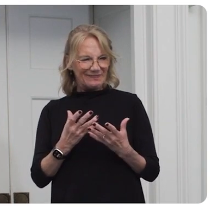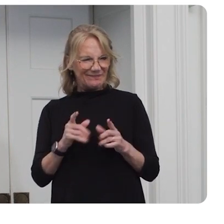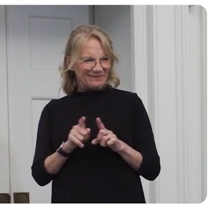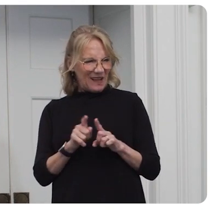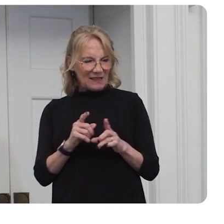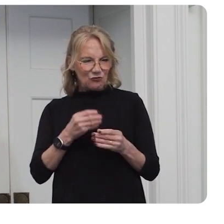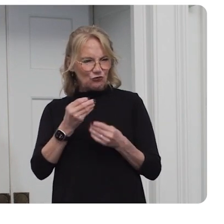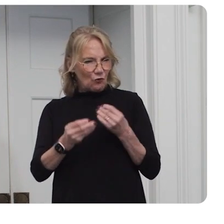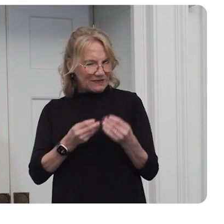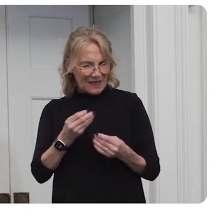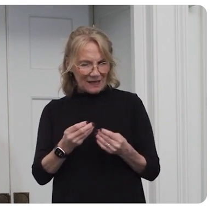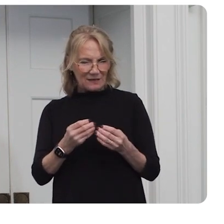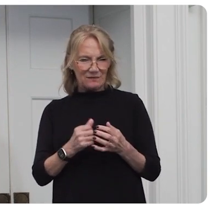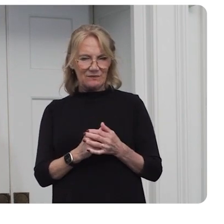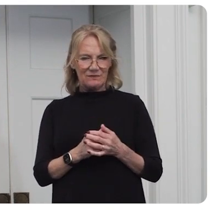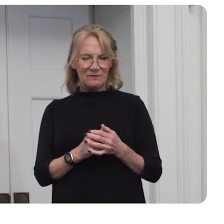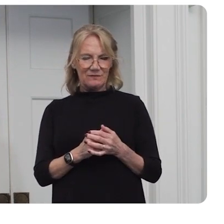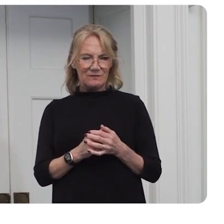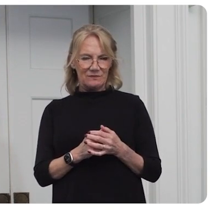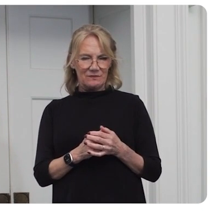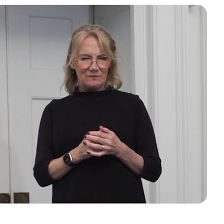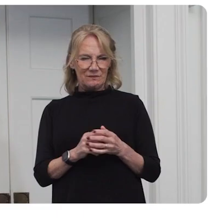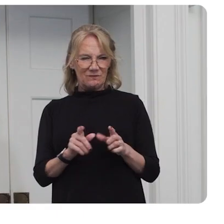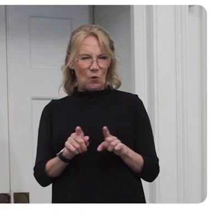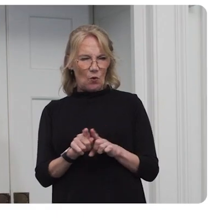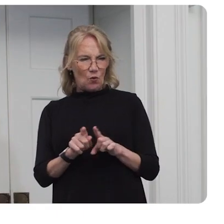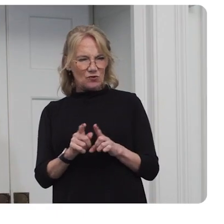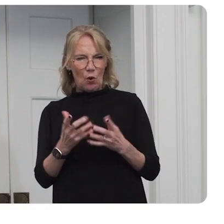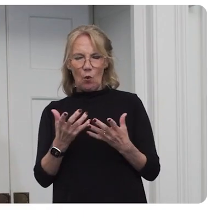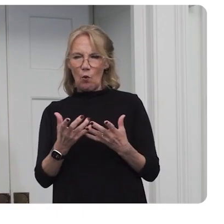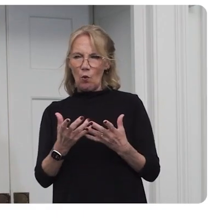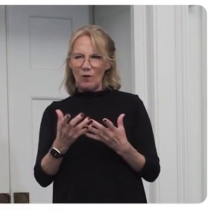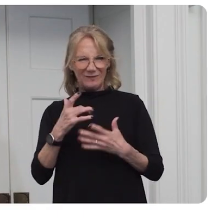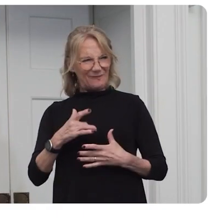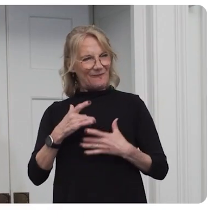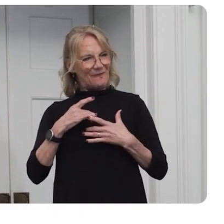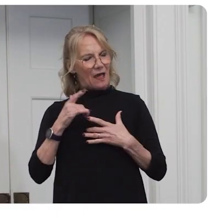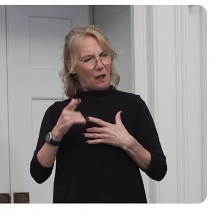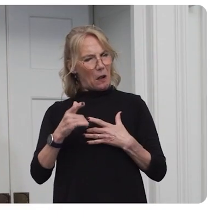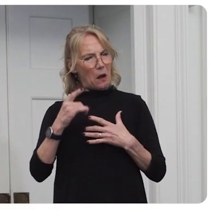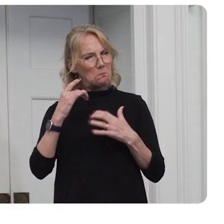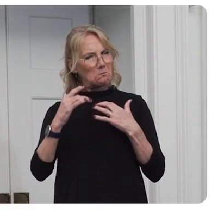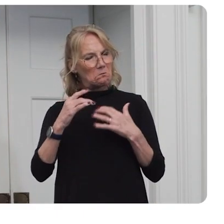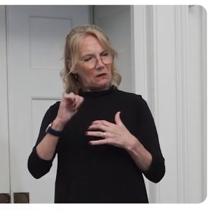yes, kind of storytelling like, and also very kind of tangible,